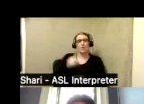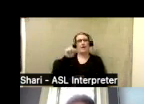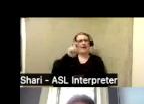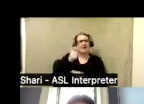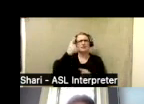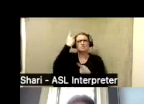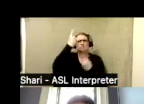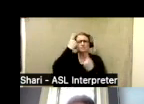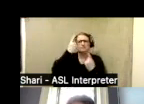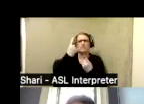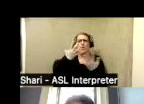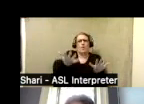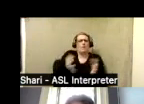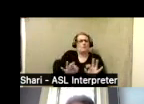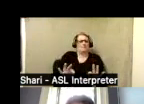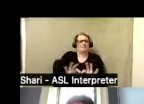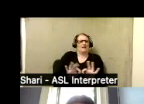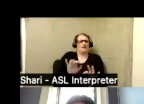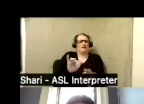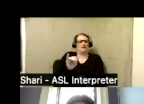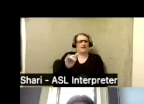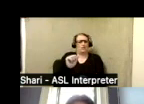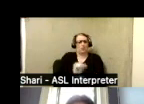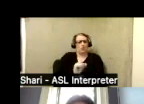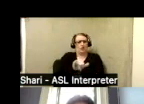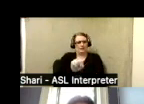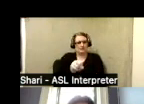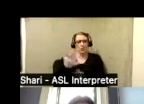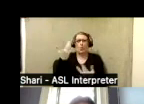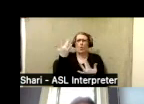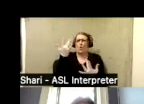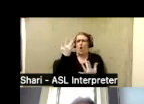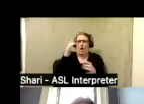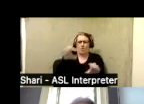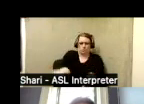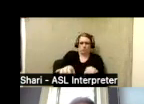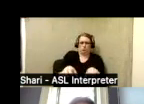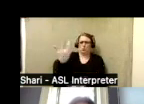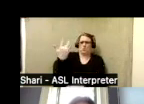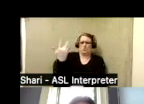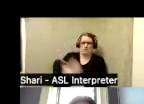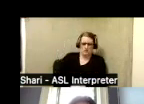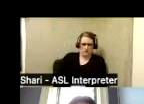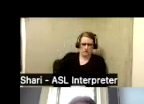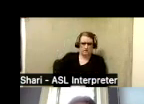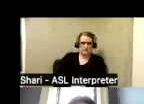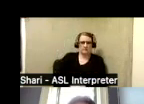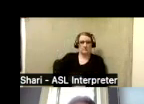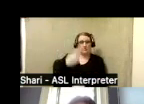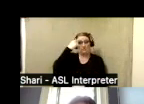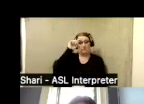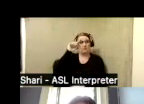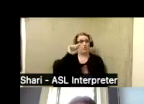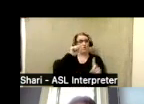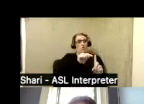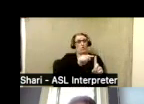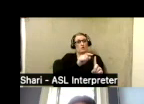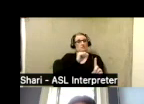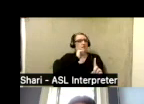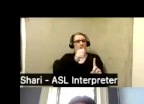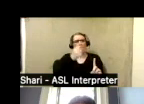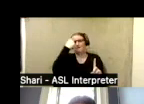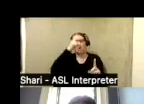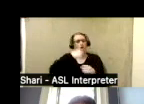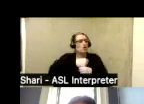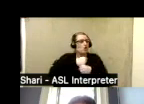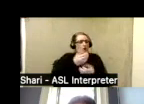we have to think some more about what the value of this work is, like why undertake this labor. And for Tosquelles, it's not about fashioning